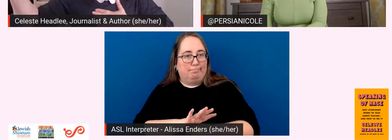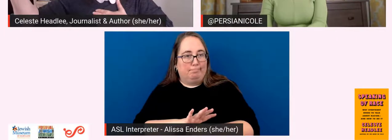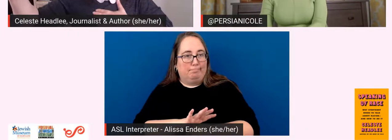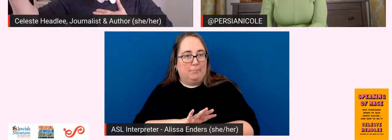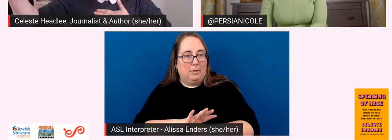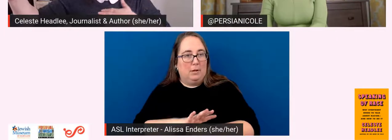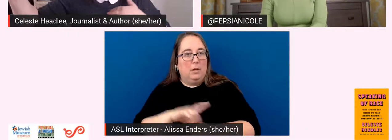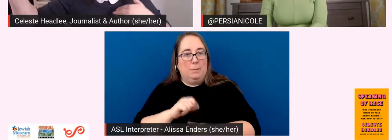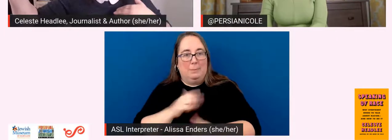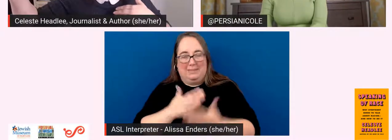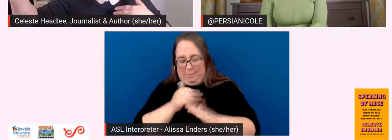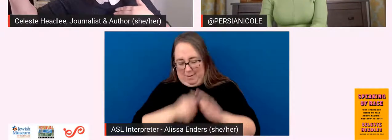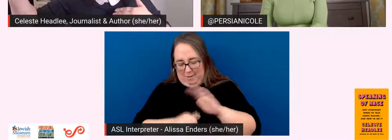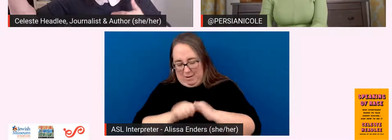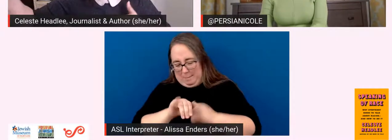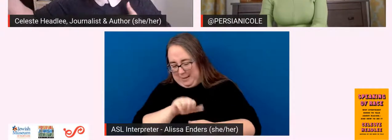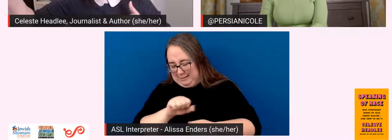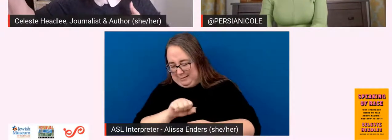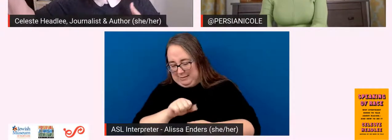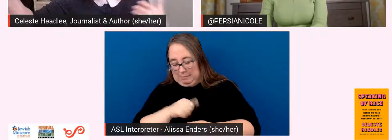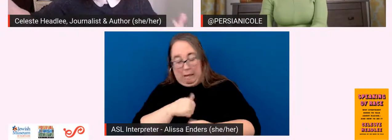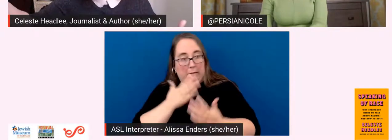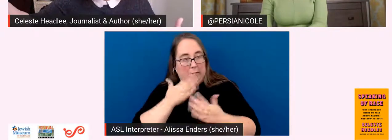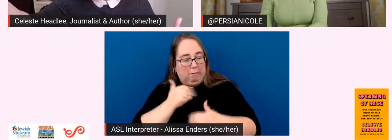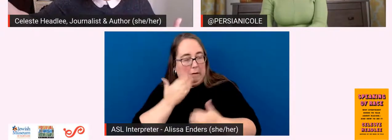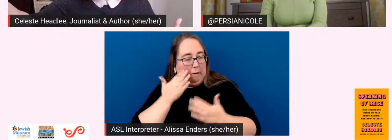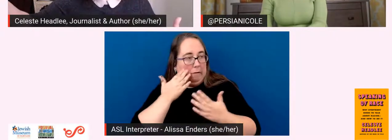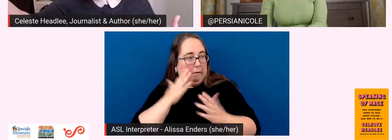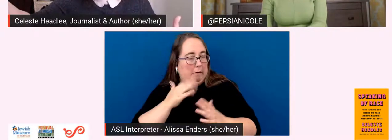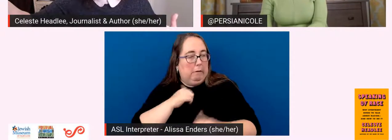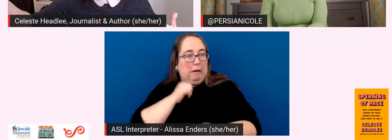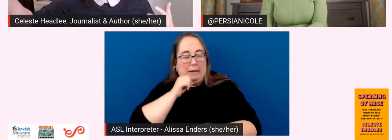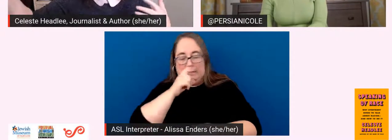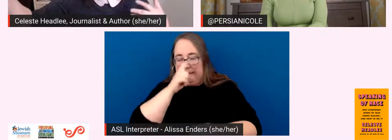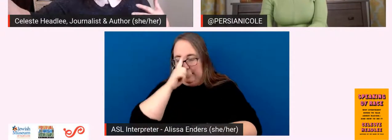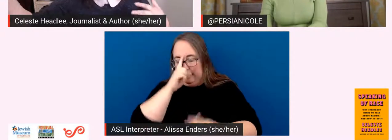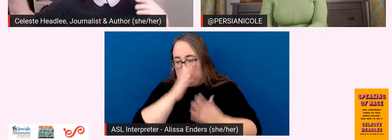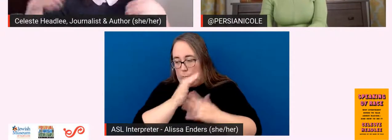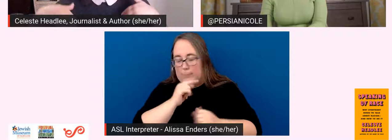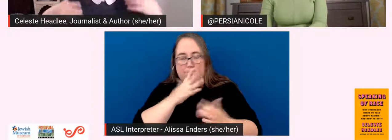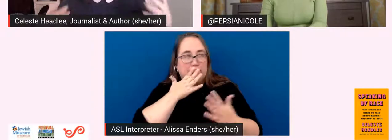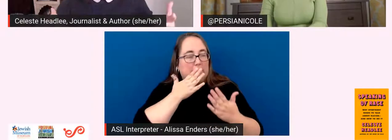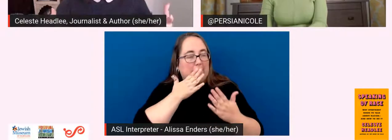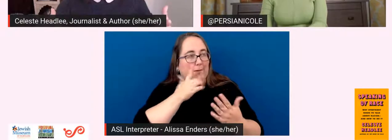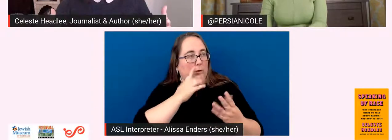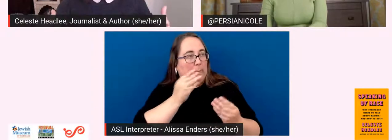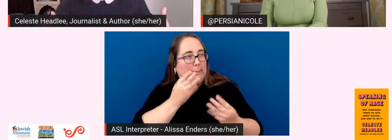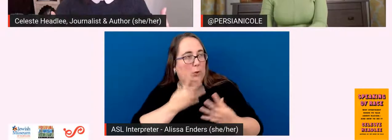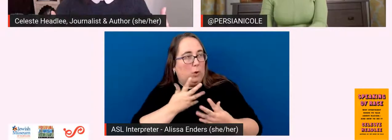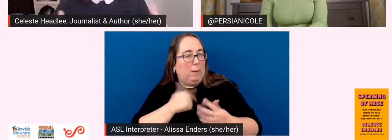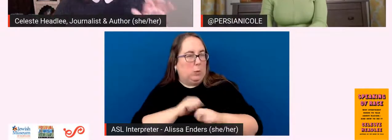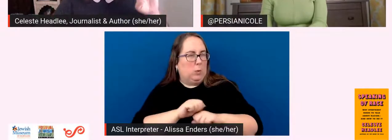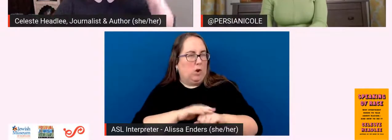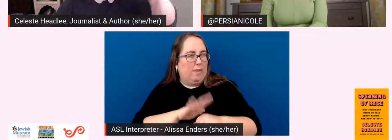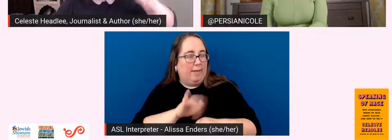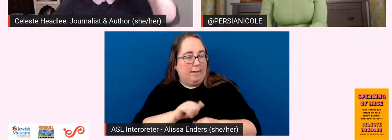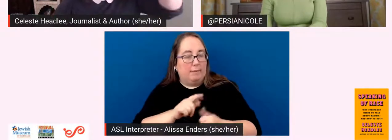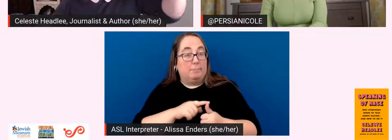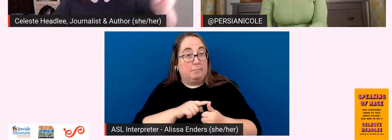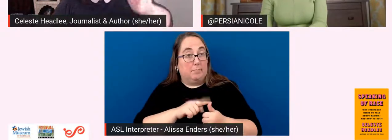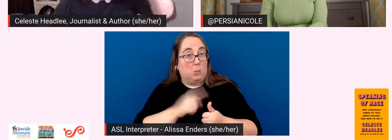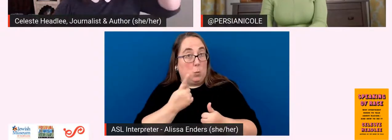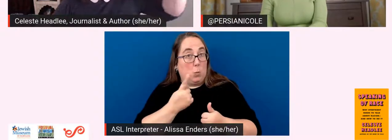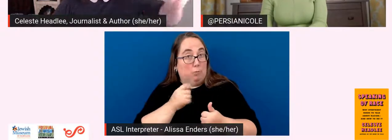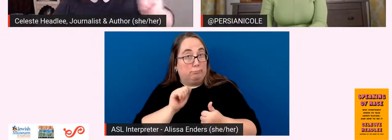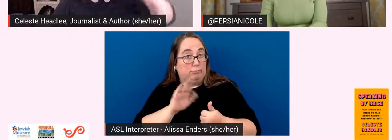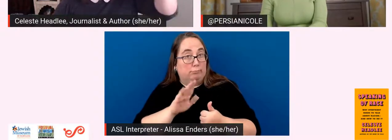some unconscious bias lingering. I didn't even realize. I obviously didn't think it through carefully. Thank you so much for pointing it out. I'm going to work on this. That's one way